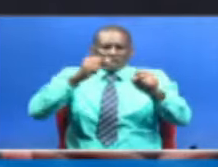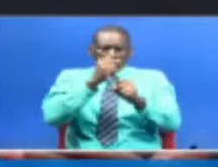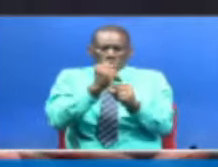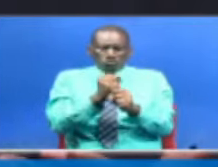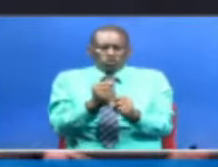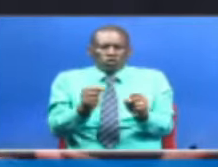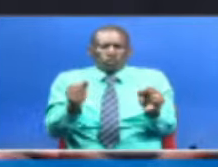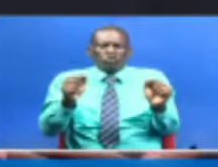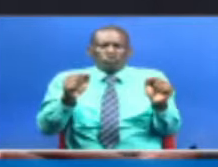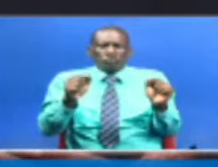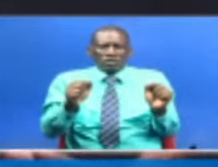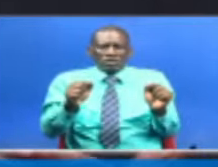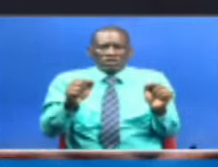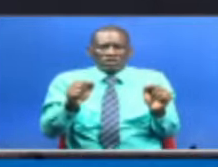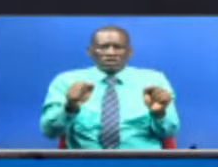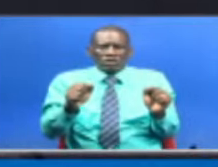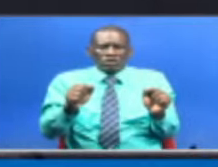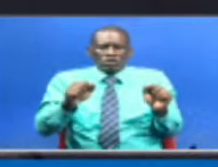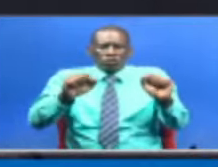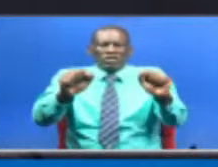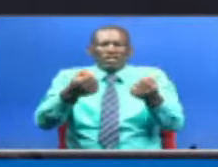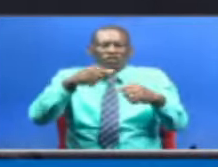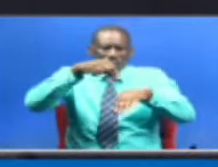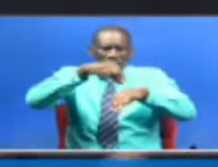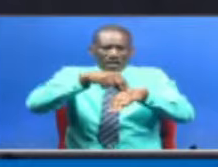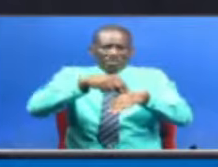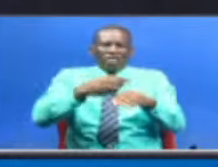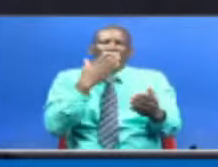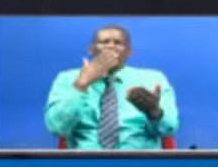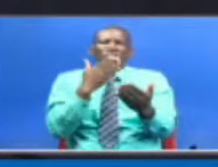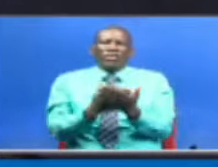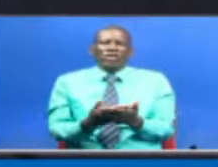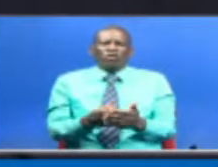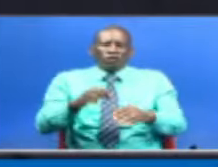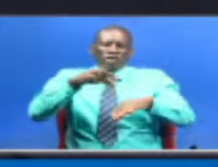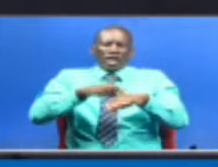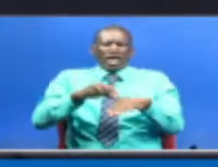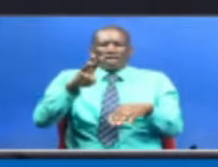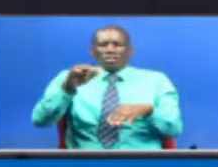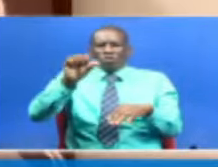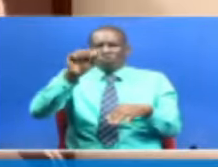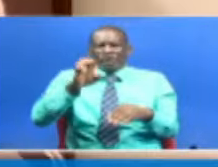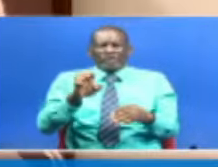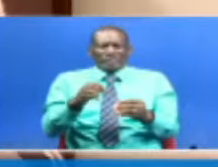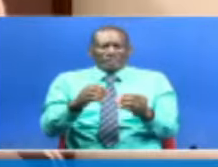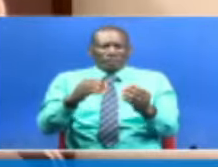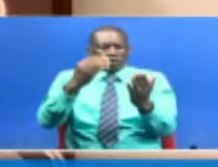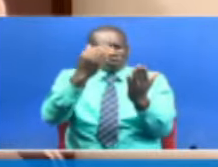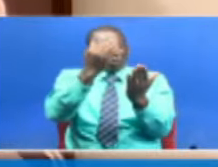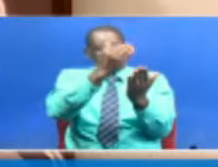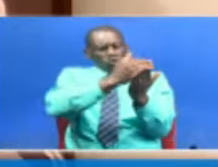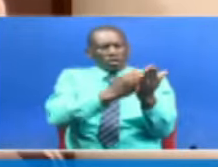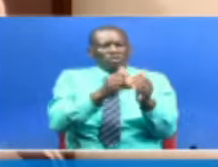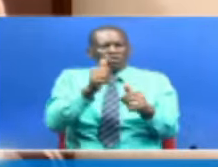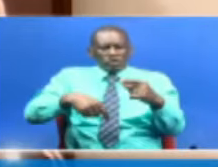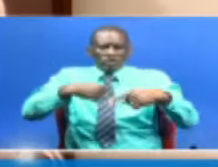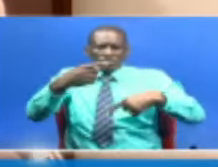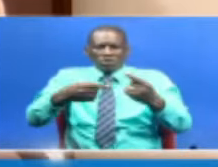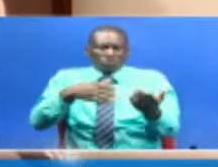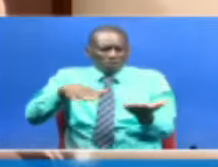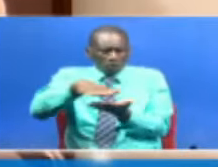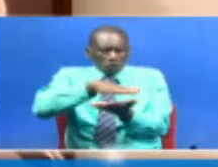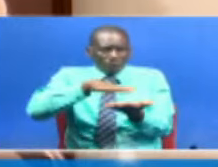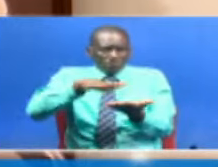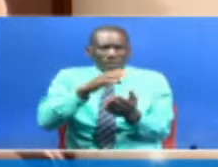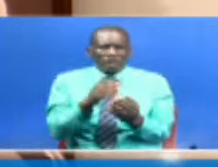secure the Earth. And thank you for the Earthwise series that has been running to basically